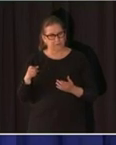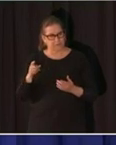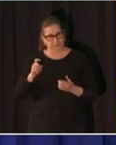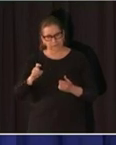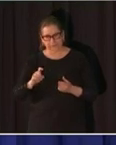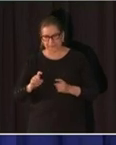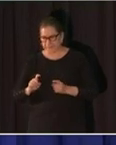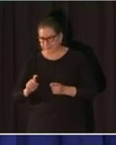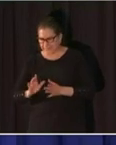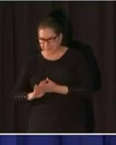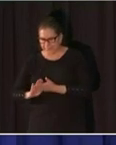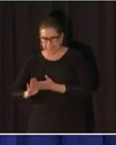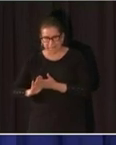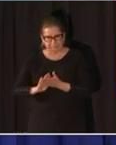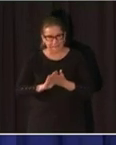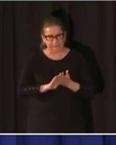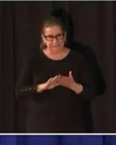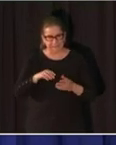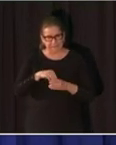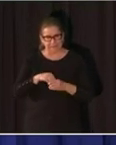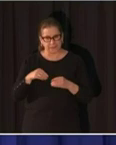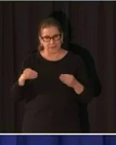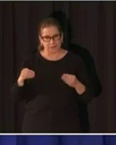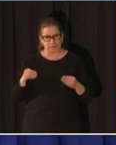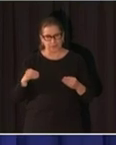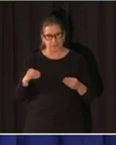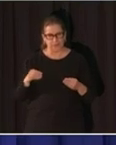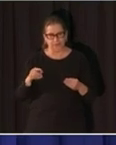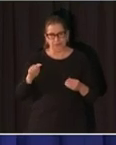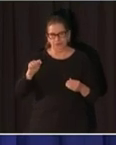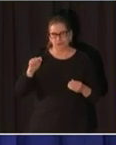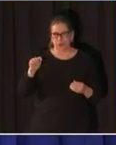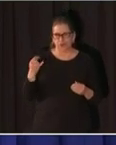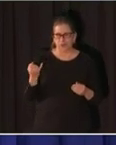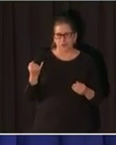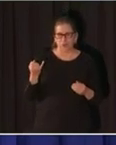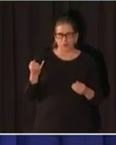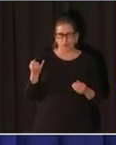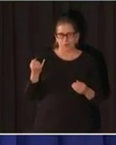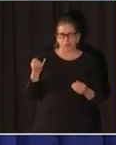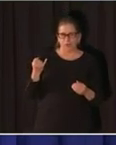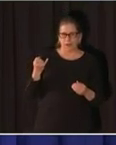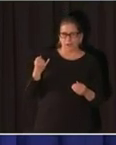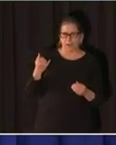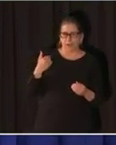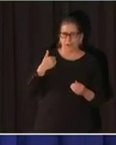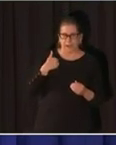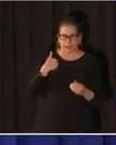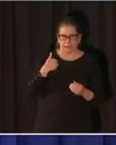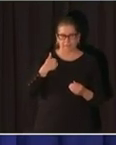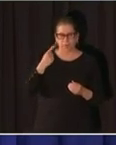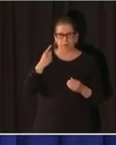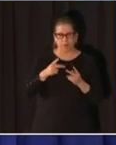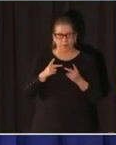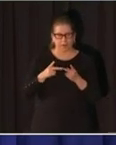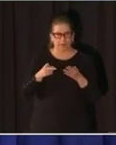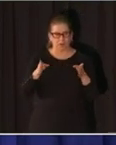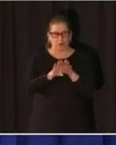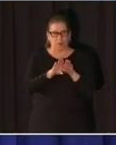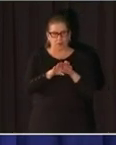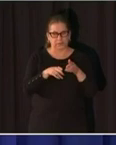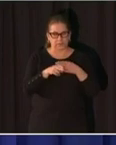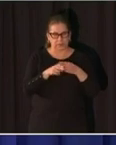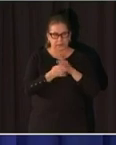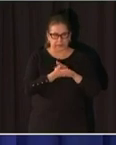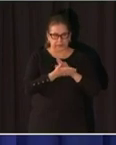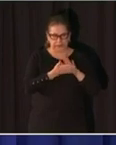example, I think Trader Joe's shut down for cleaning, but is there any advisory about this? Well, I think, and I'll check on the advisory,